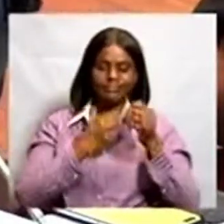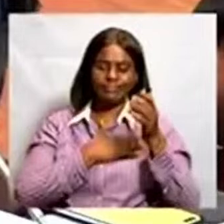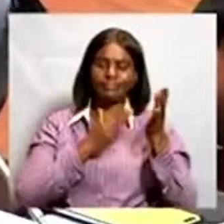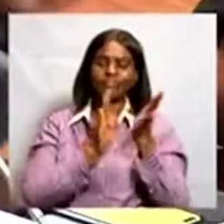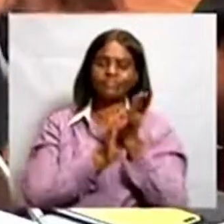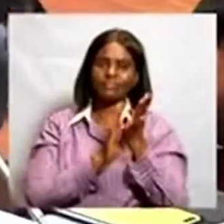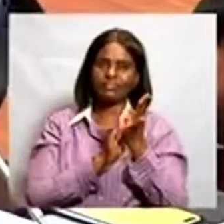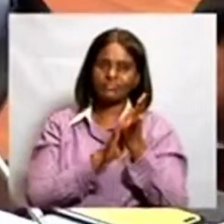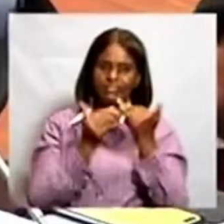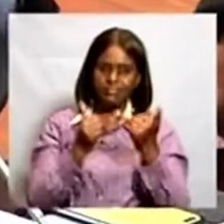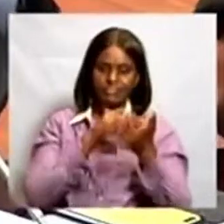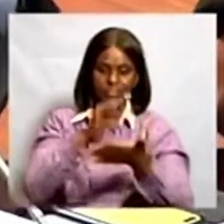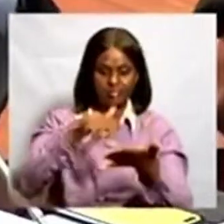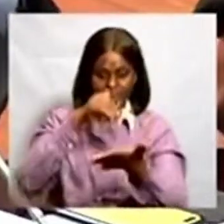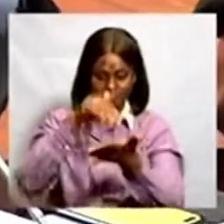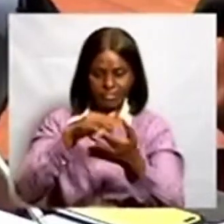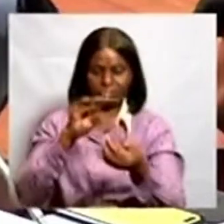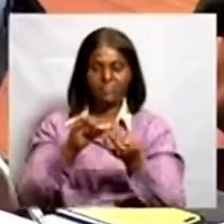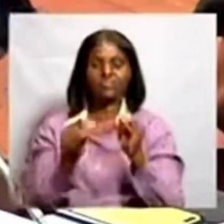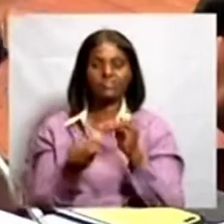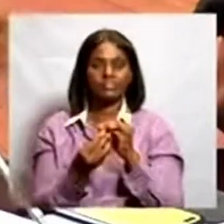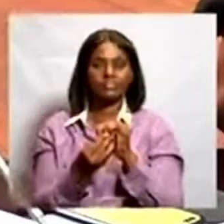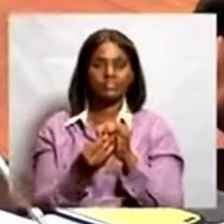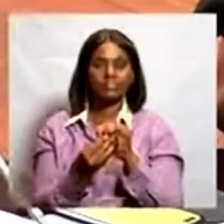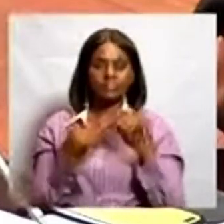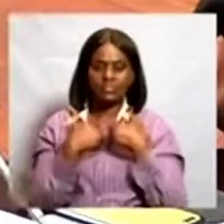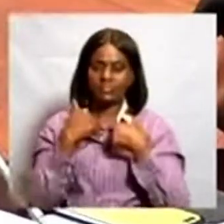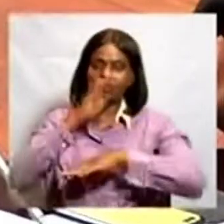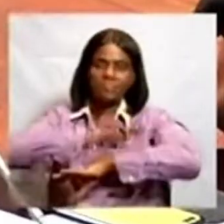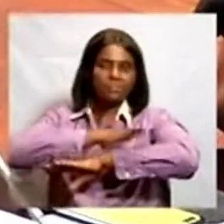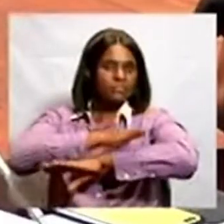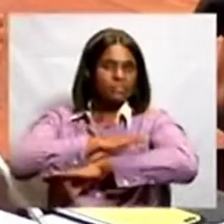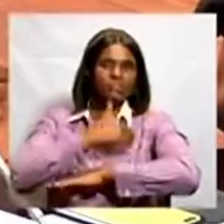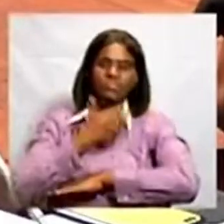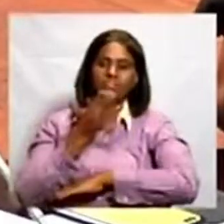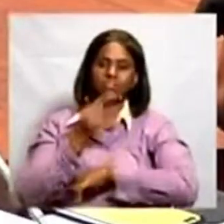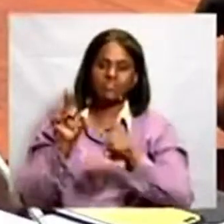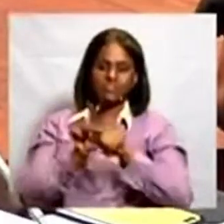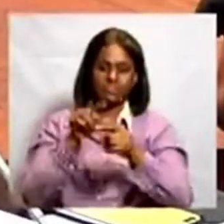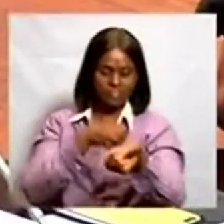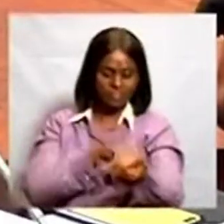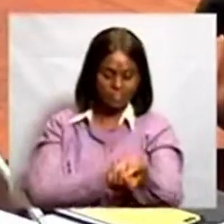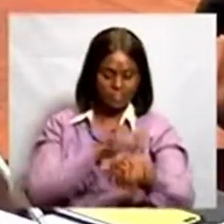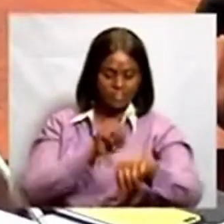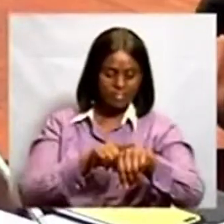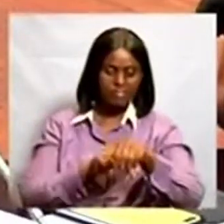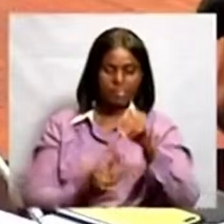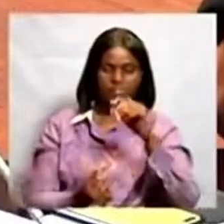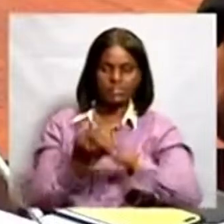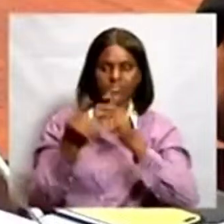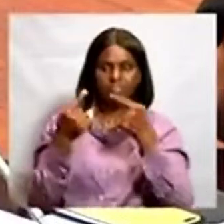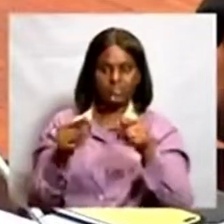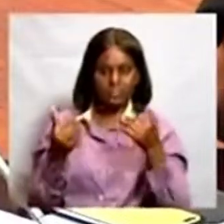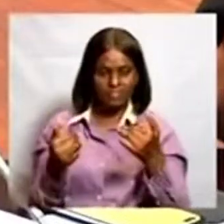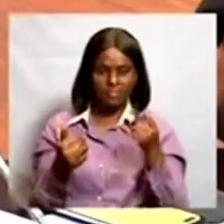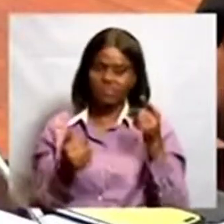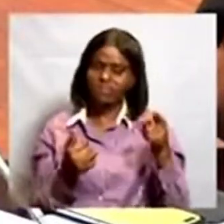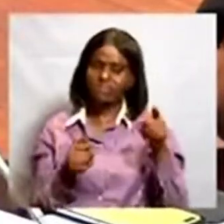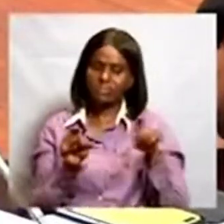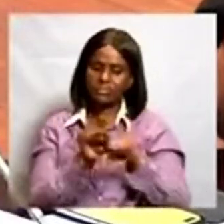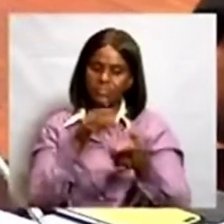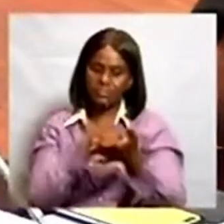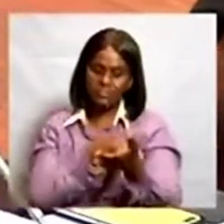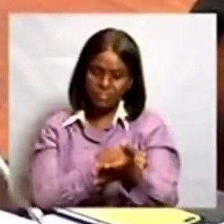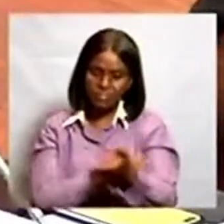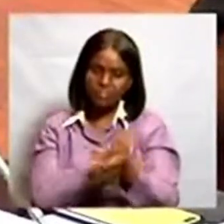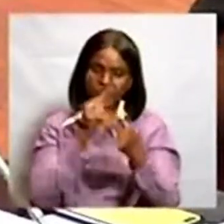school is now a center number. And there are no desks. The exam time comes, the exam does